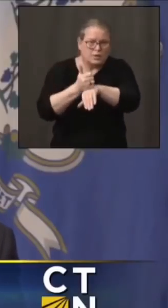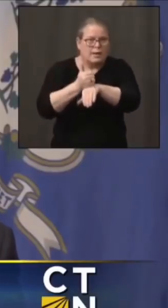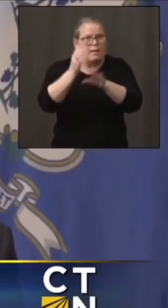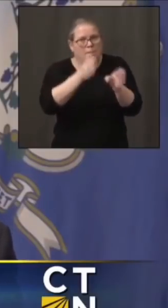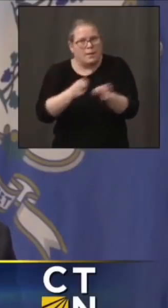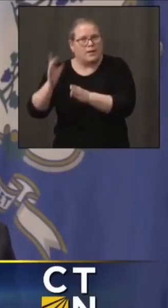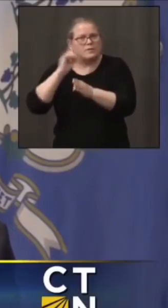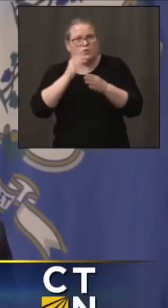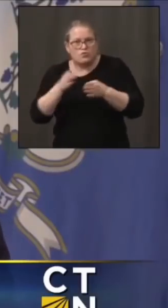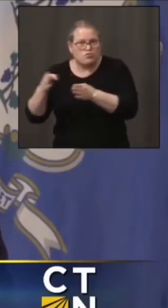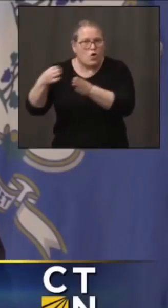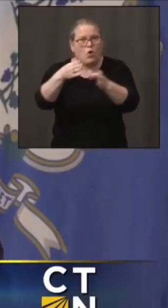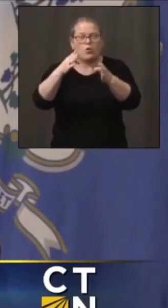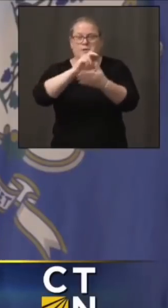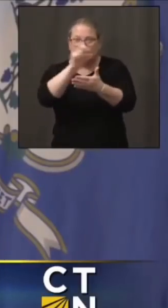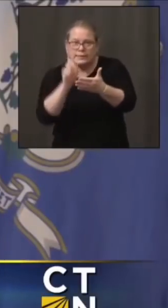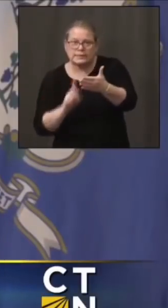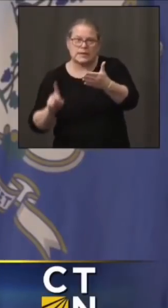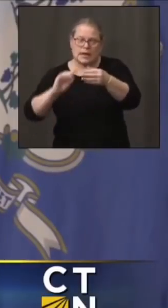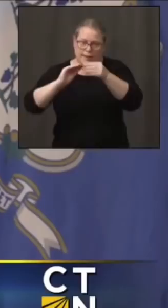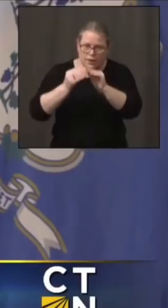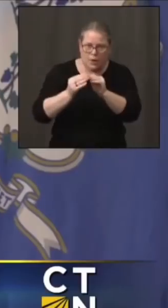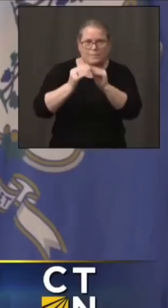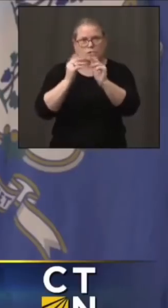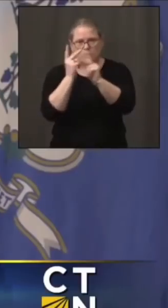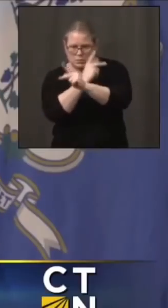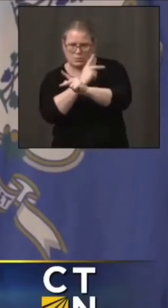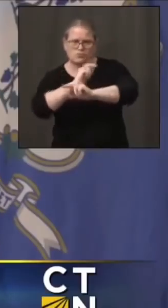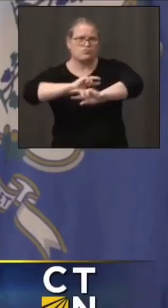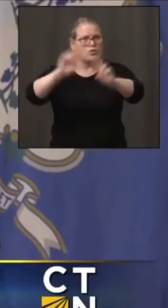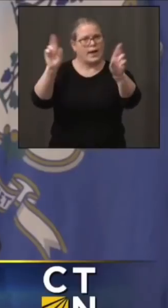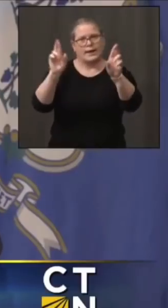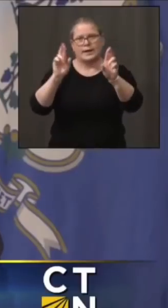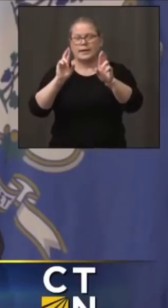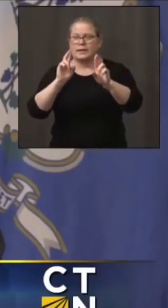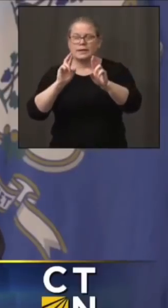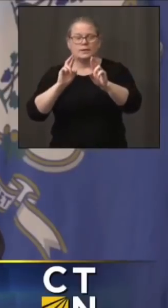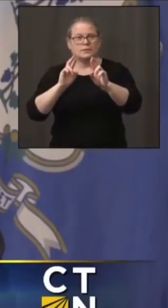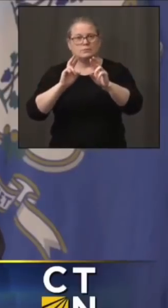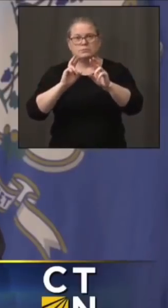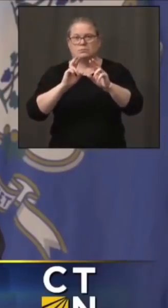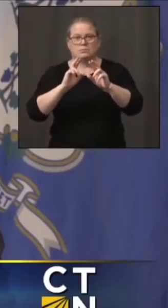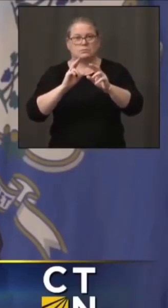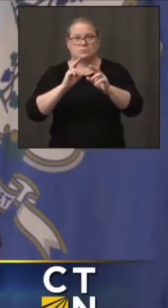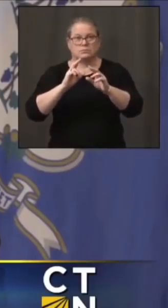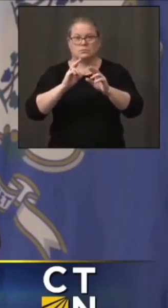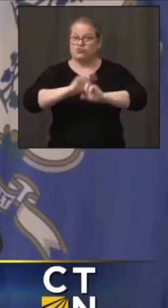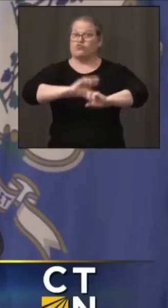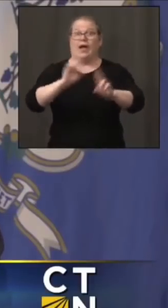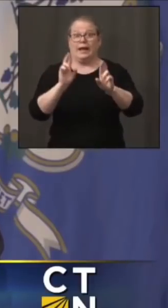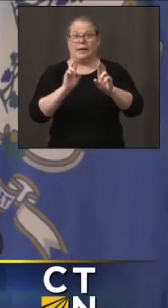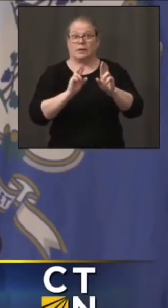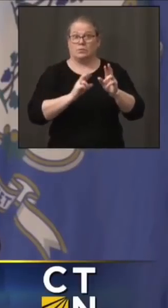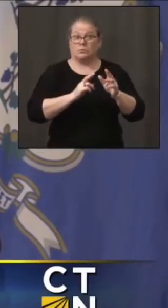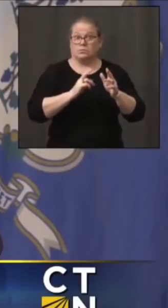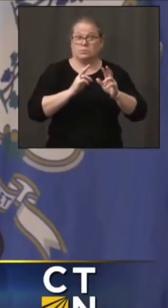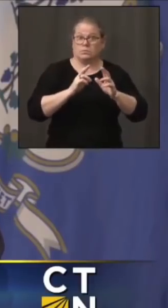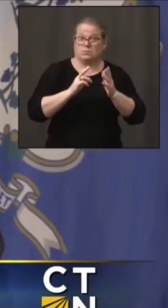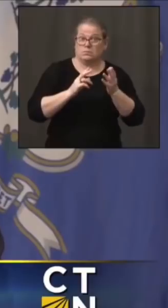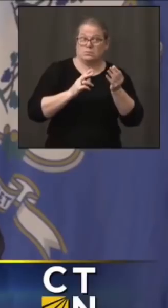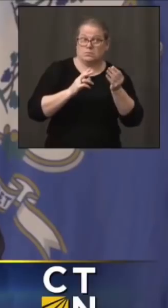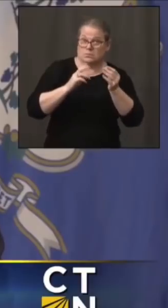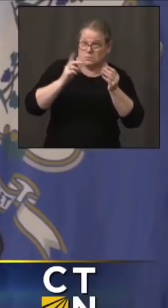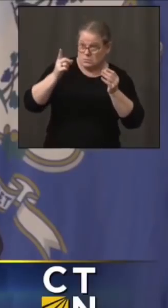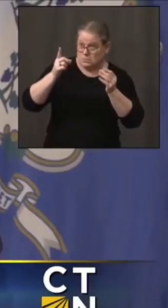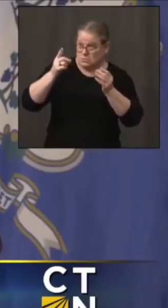the designs, the numbers add up, ready to go, shovel ready, so that when Rosa gives us a green light, we're there, hopefully